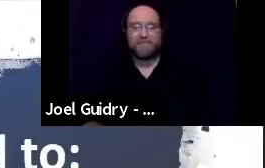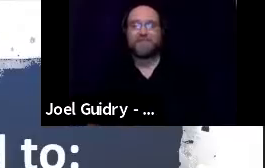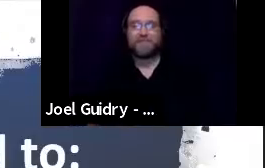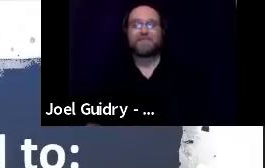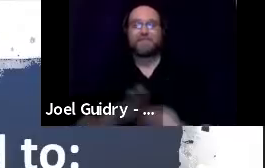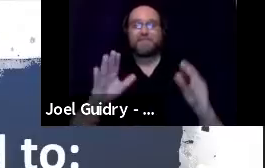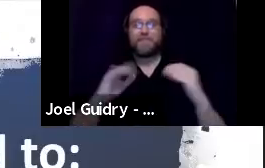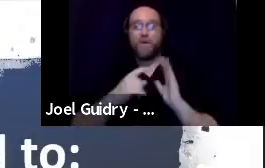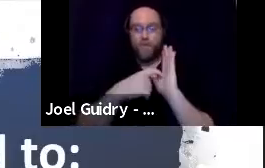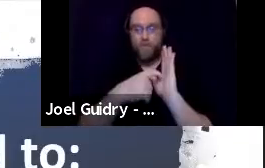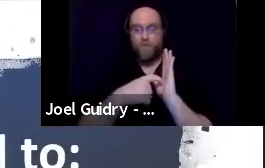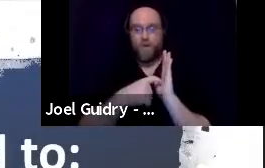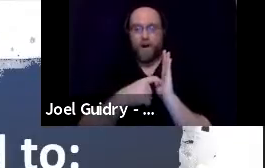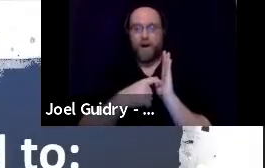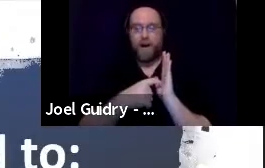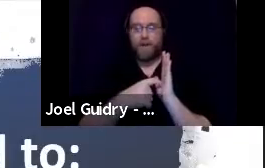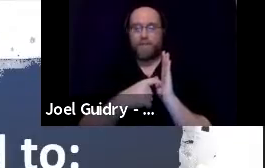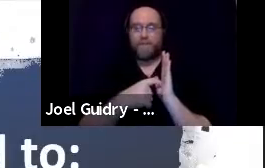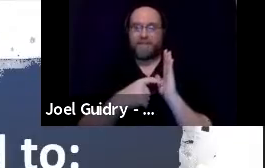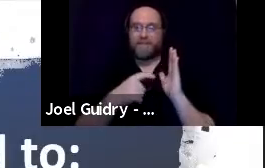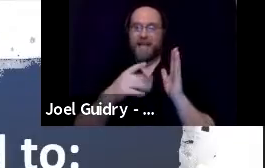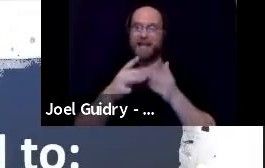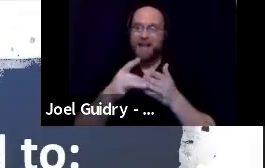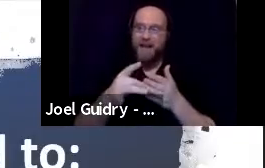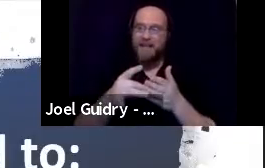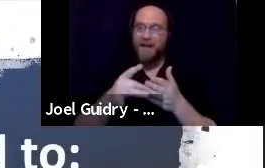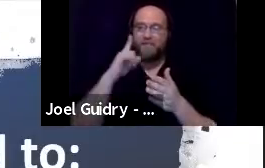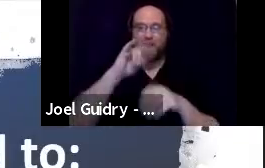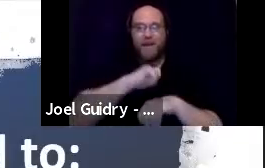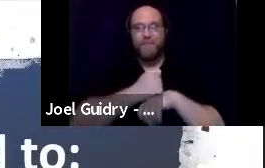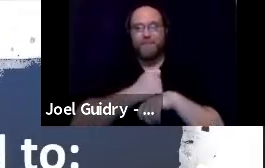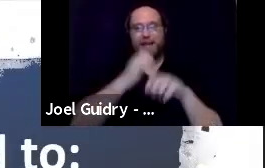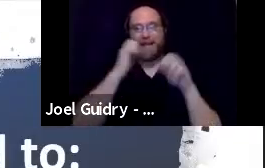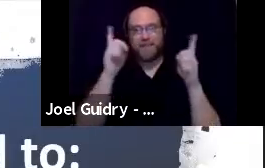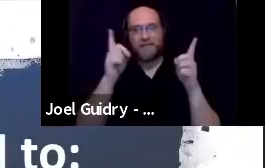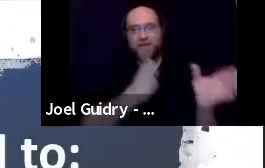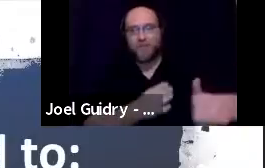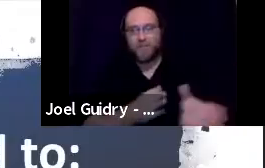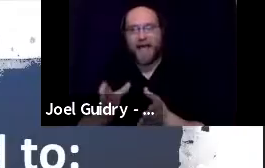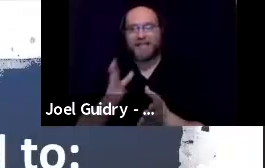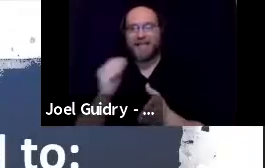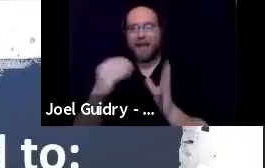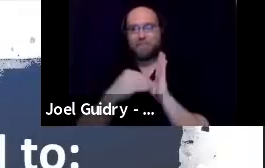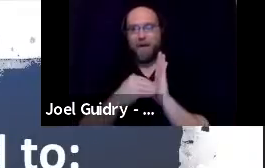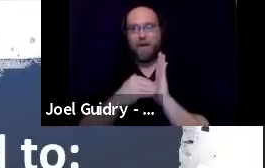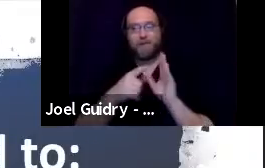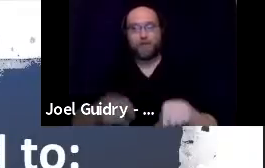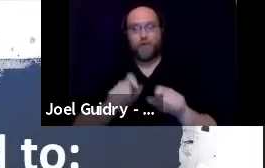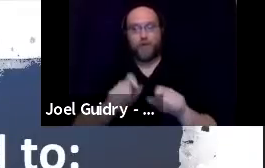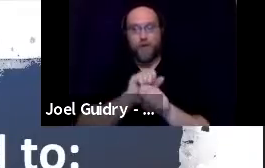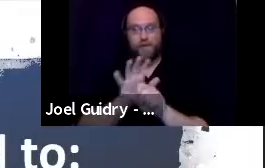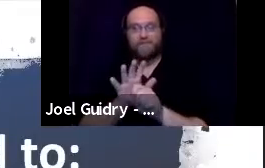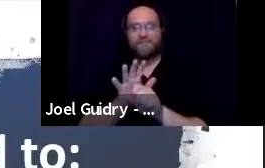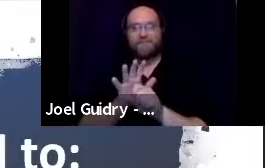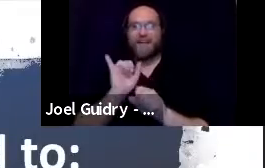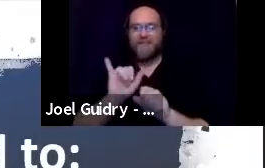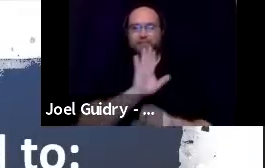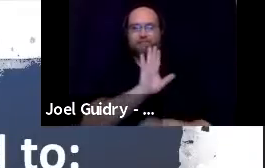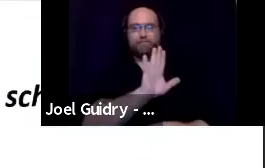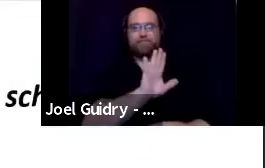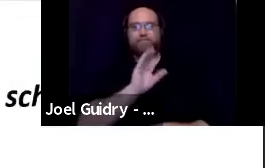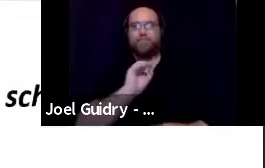for implementing educational plans and models during COVID, that's up to OSPI.